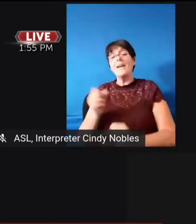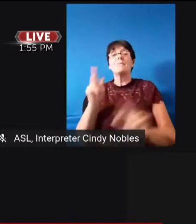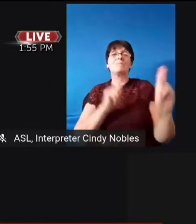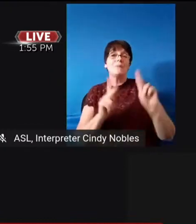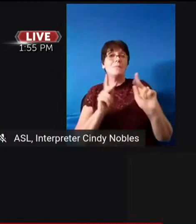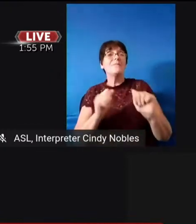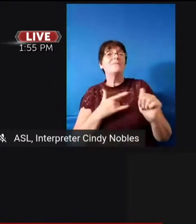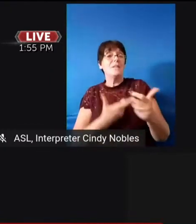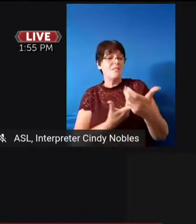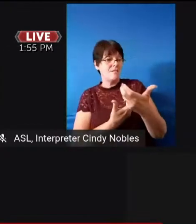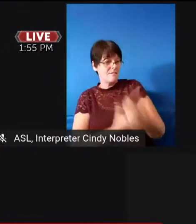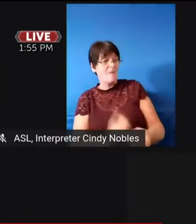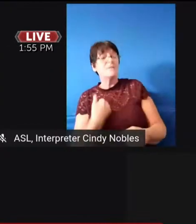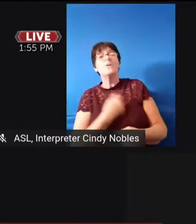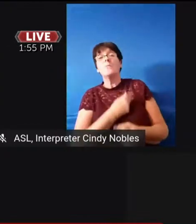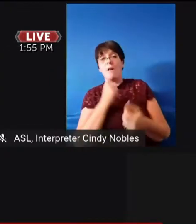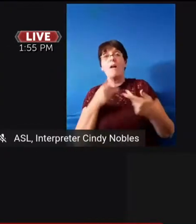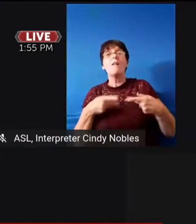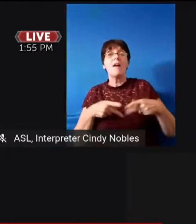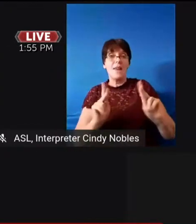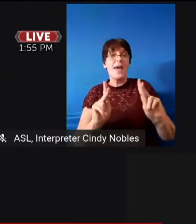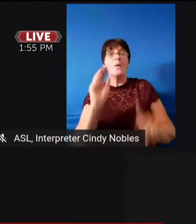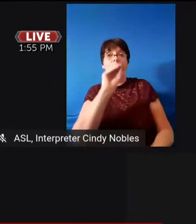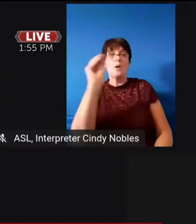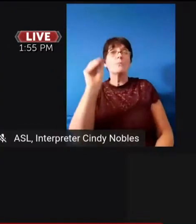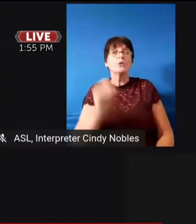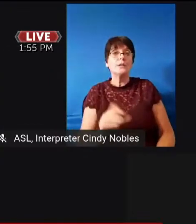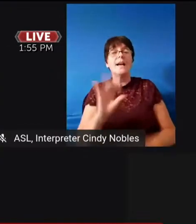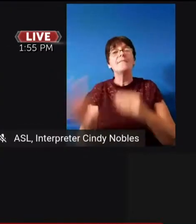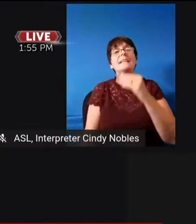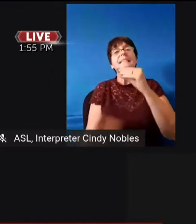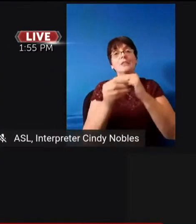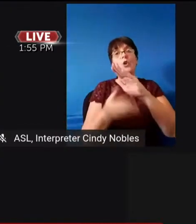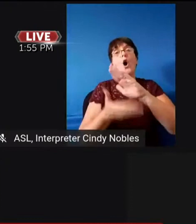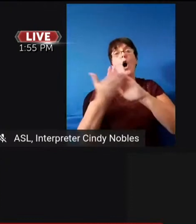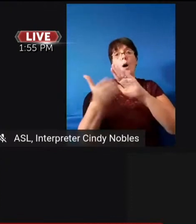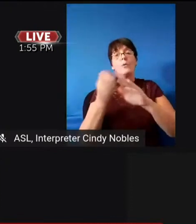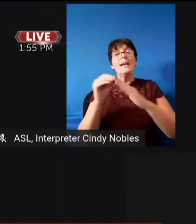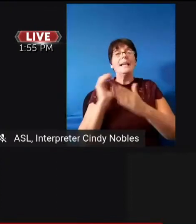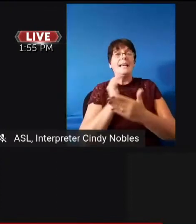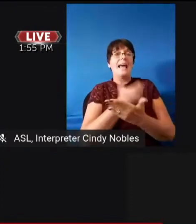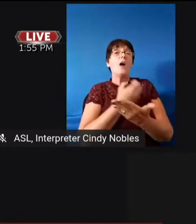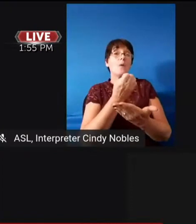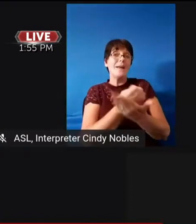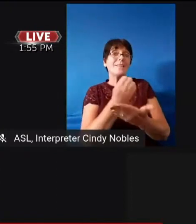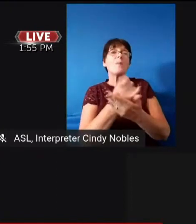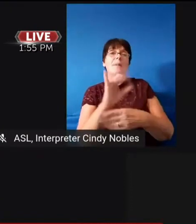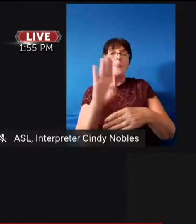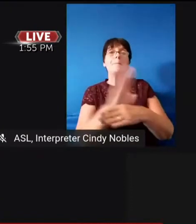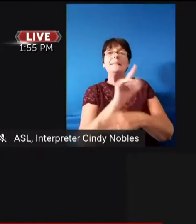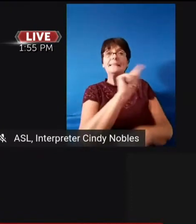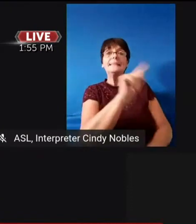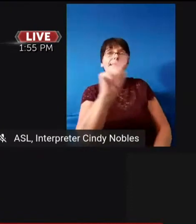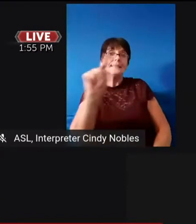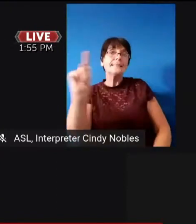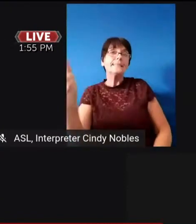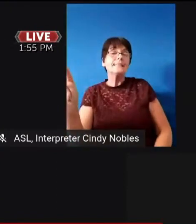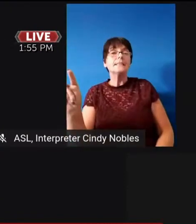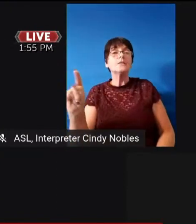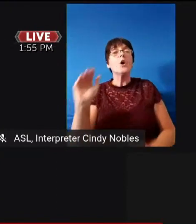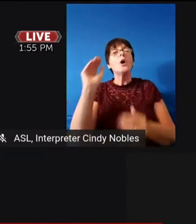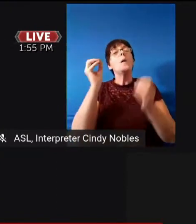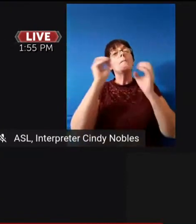that we're allowing a degree of additional operations in our economic sectors under more or less